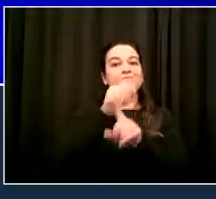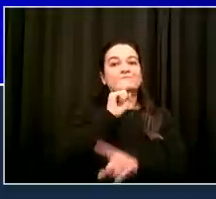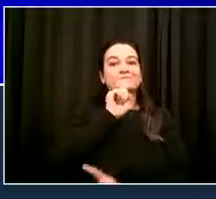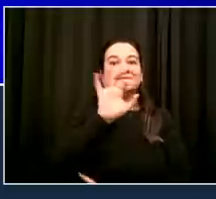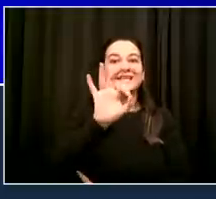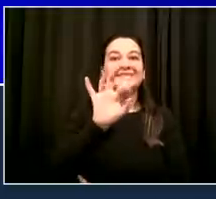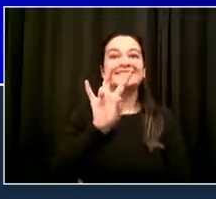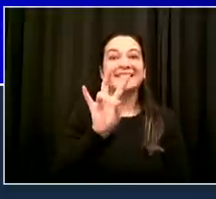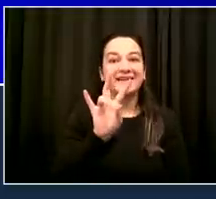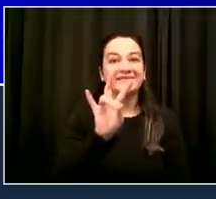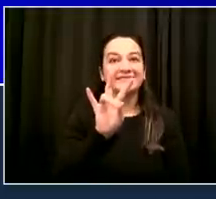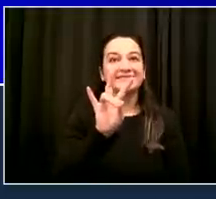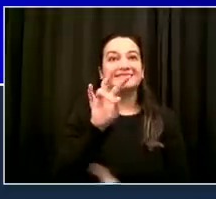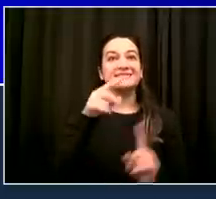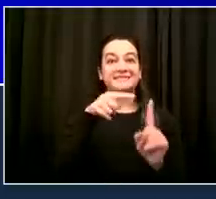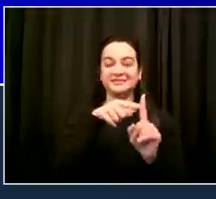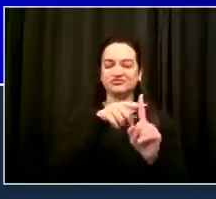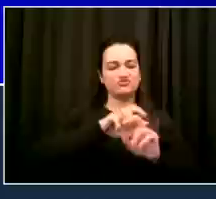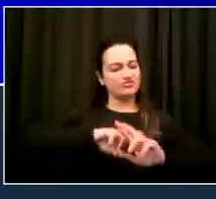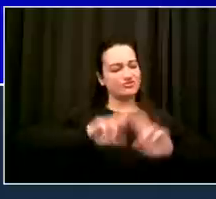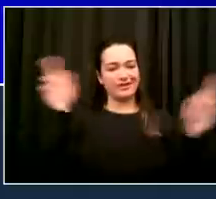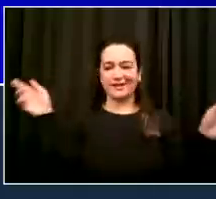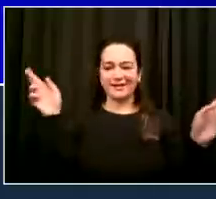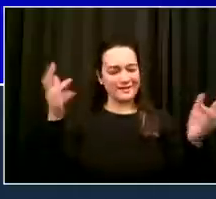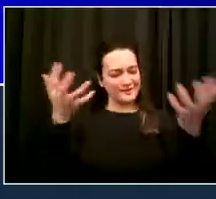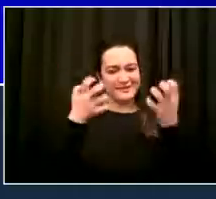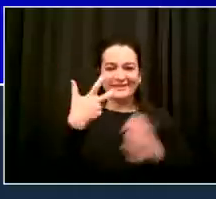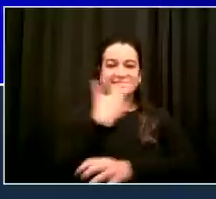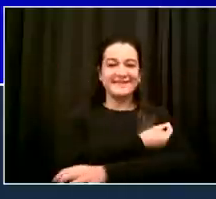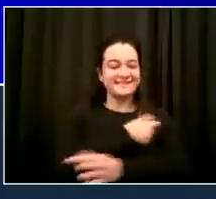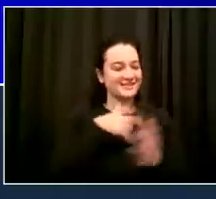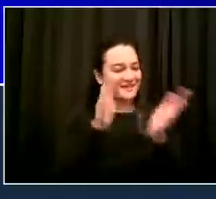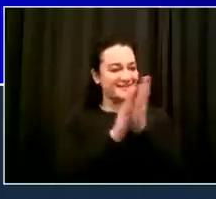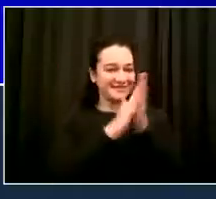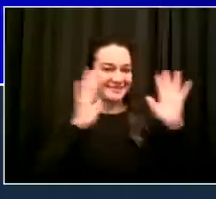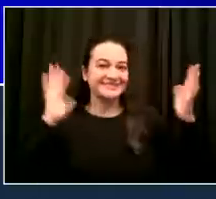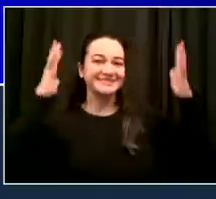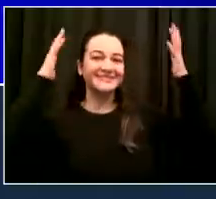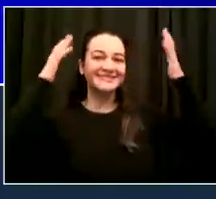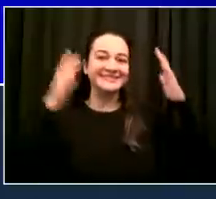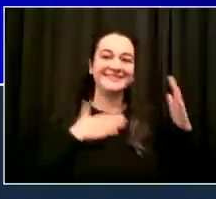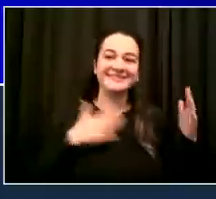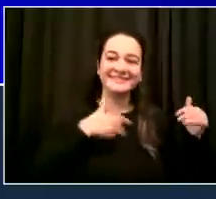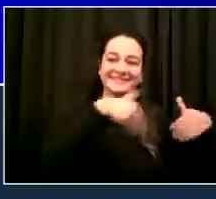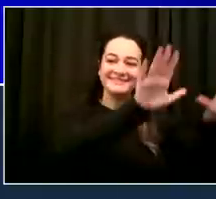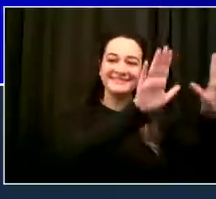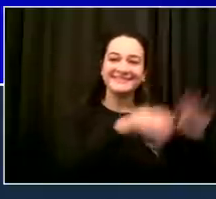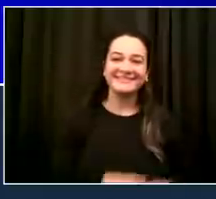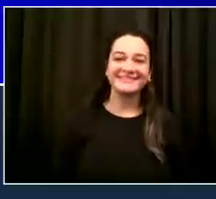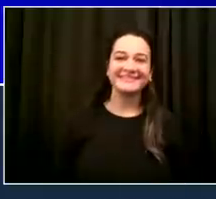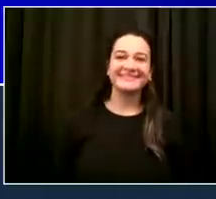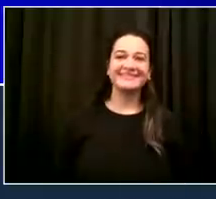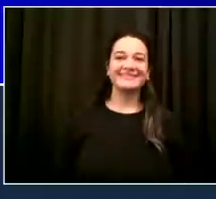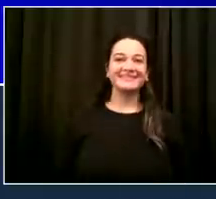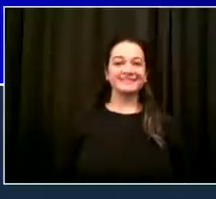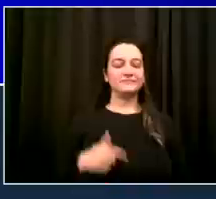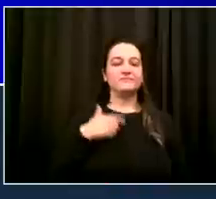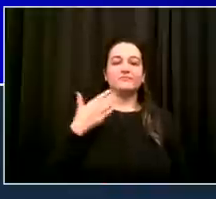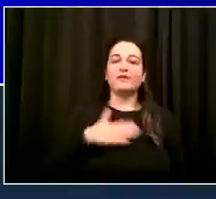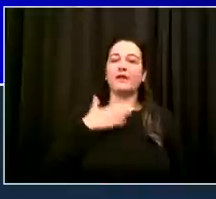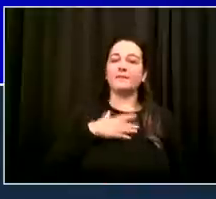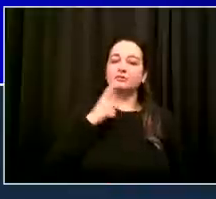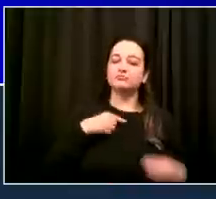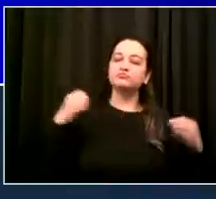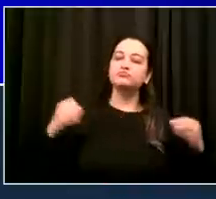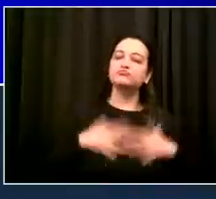confidence. Talk to some of our first responders, our police officers, about how it's going to make it so much easier for them to go out there, do their